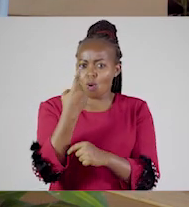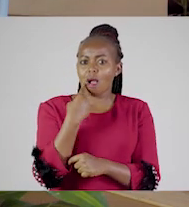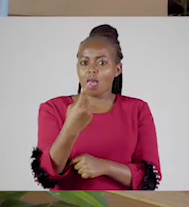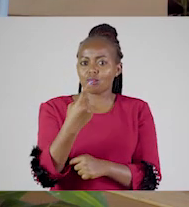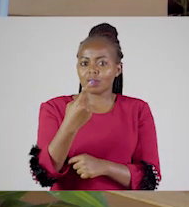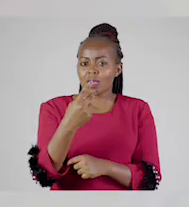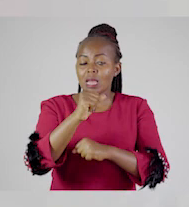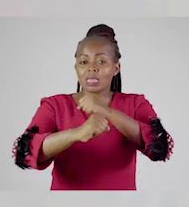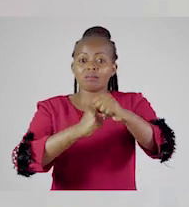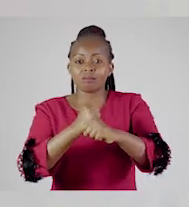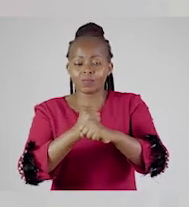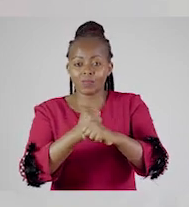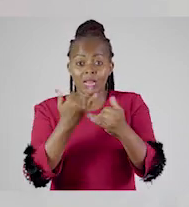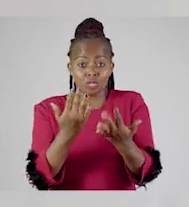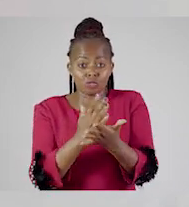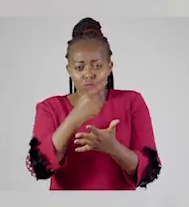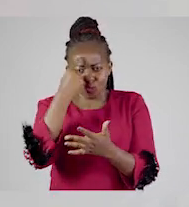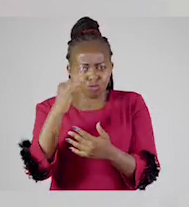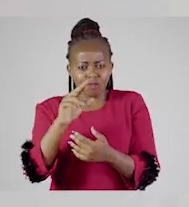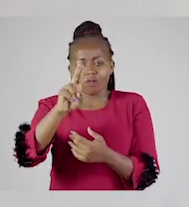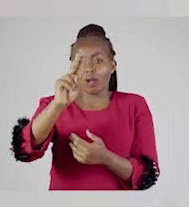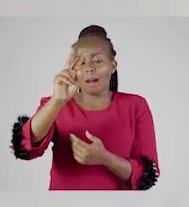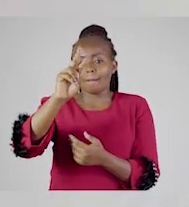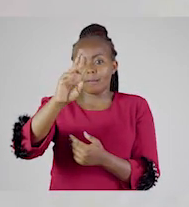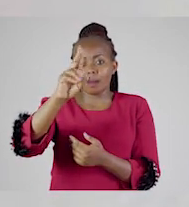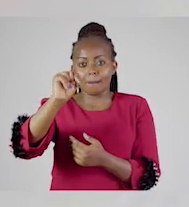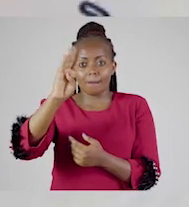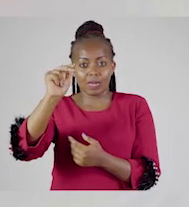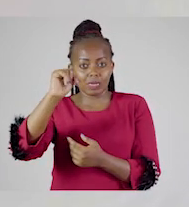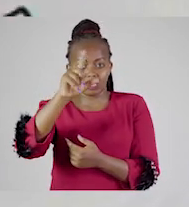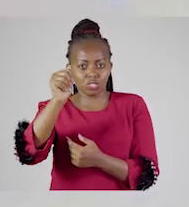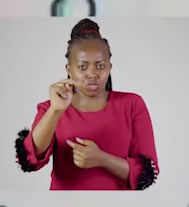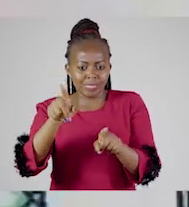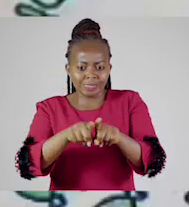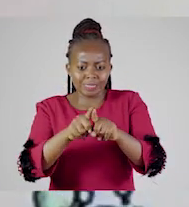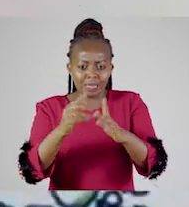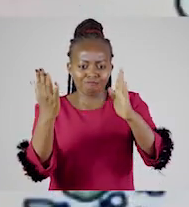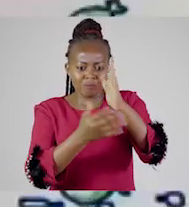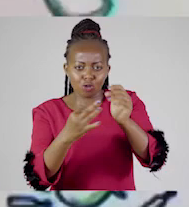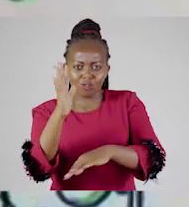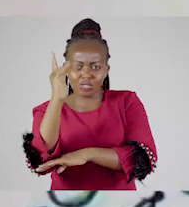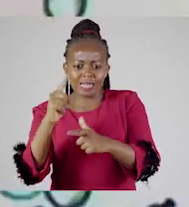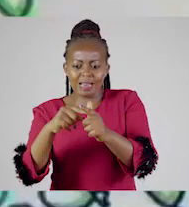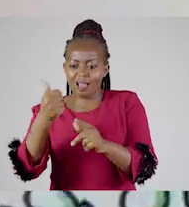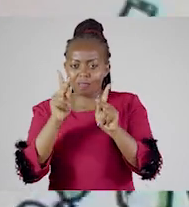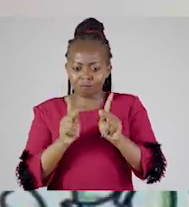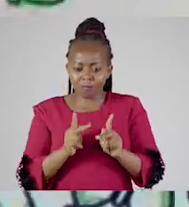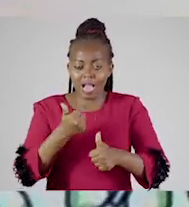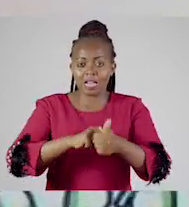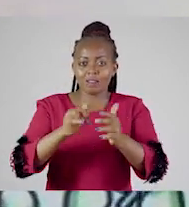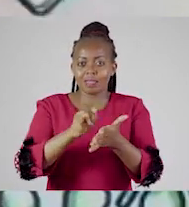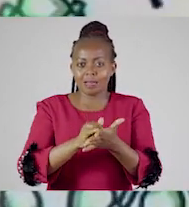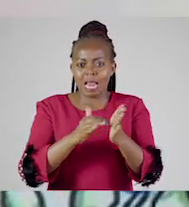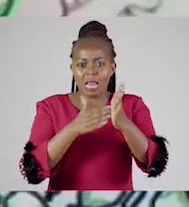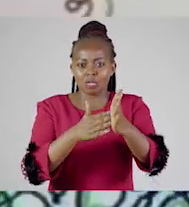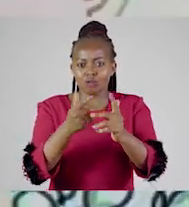100 years or so, because of urbanization, deforestation, and other human activities driven by excessive